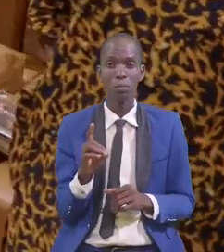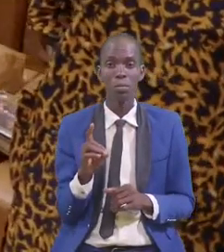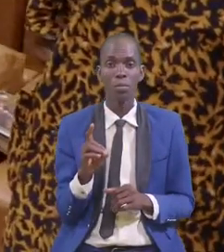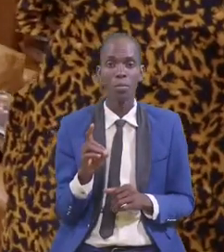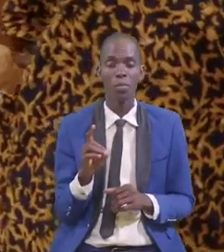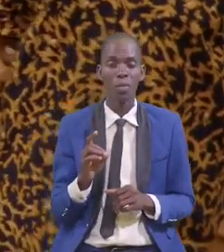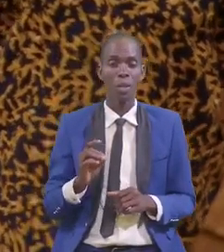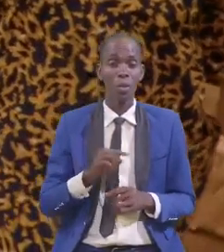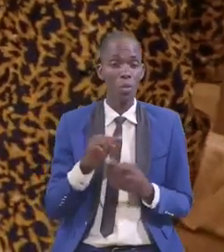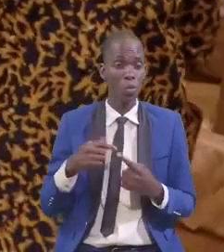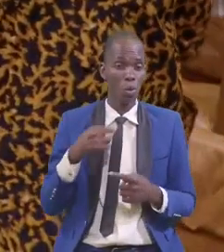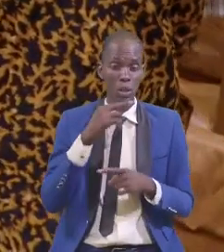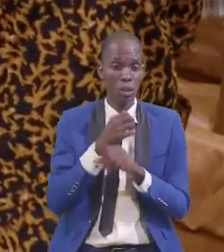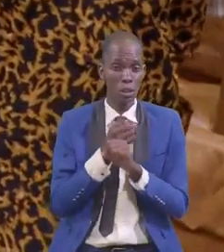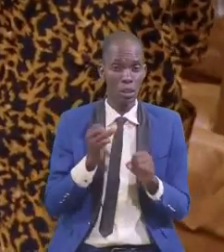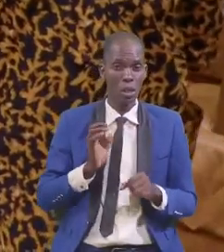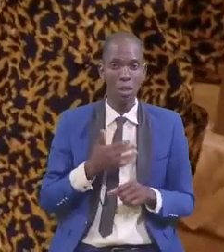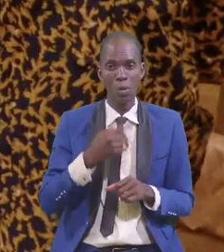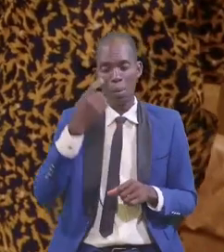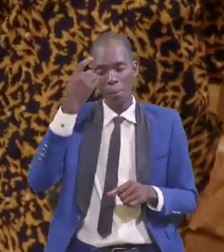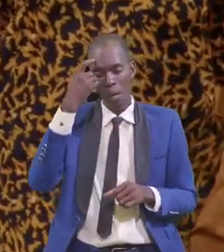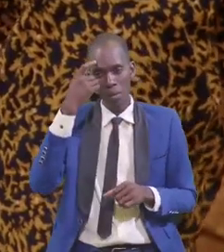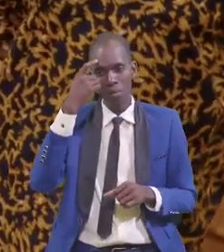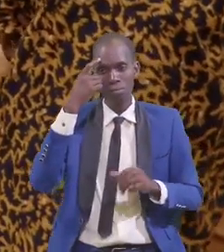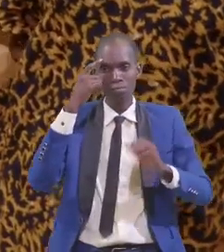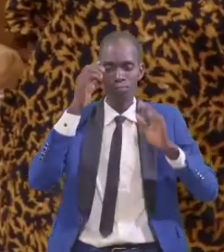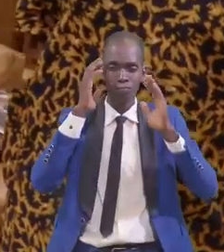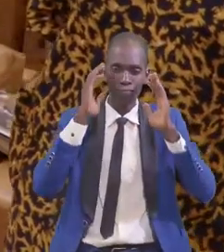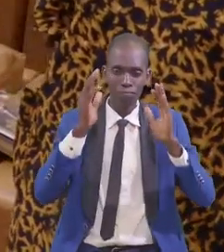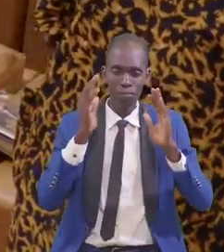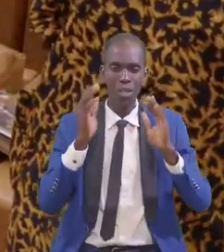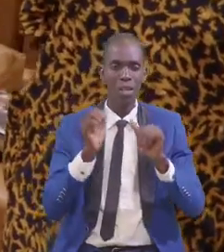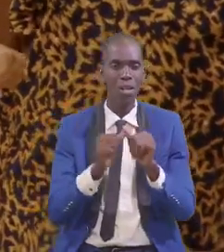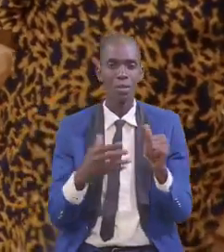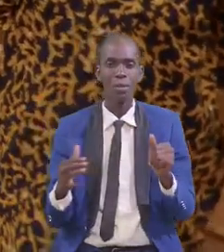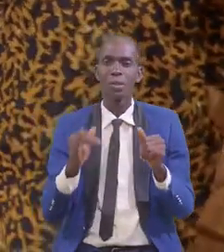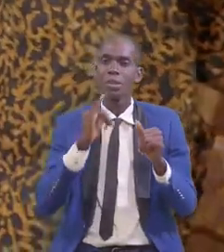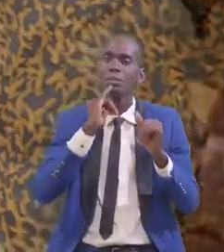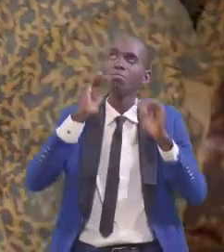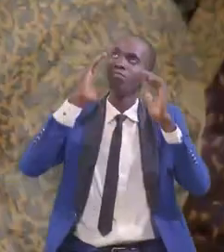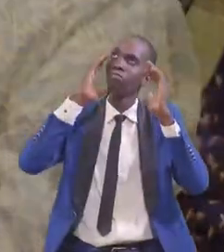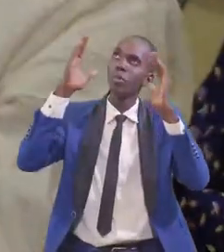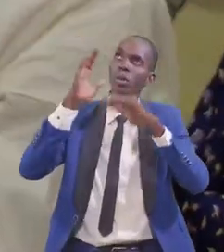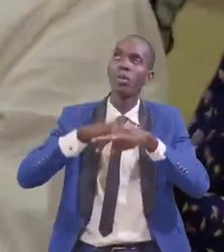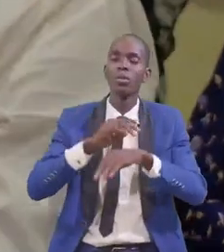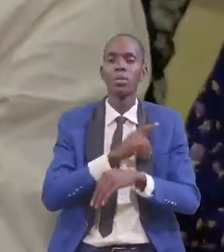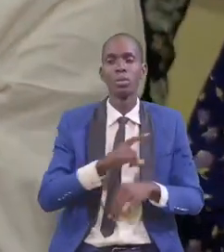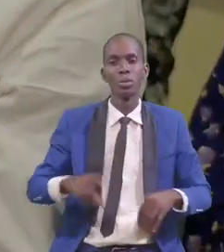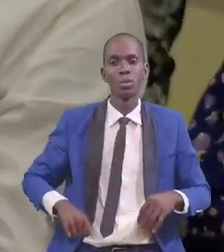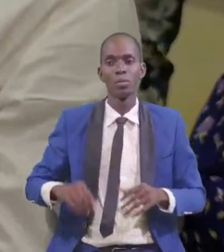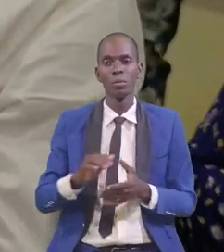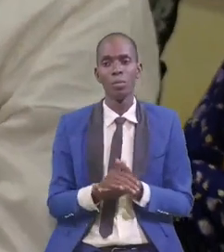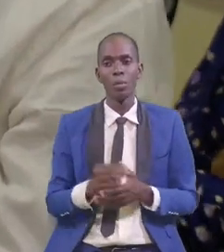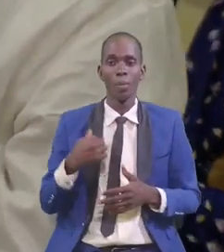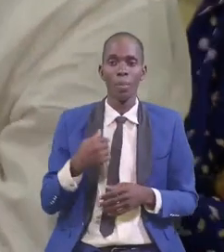our mind, our heart, our intention, our attention, everything is on the Lord. We live